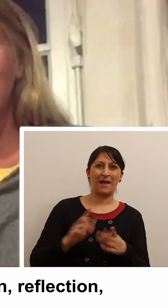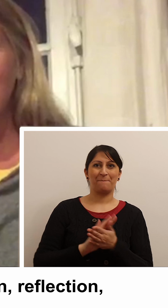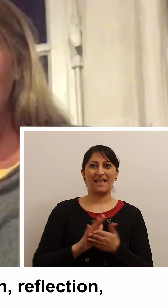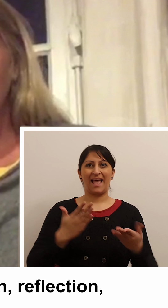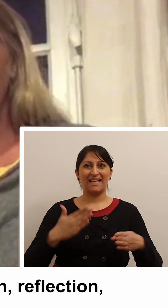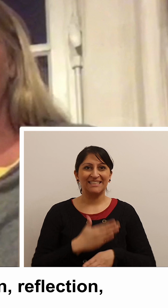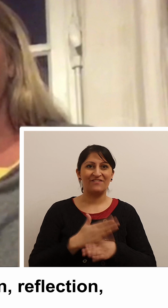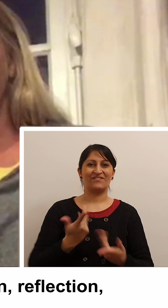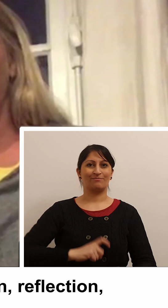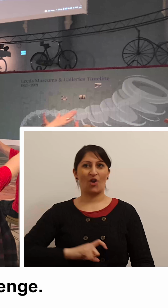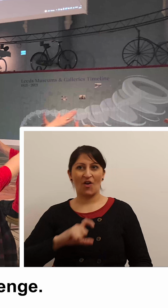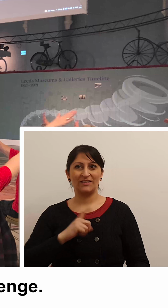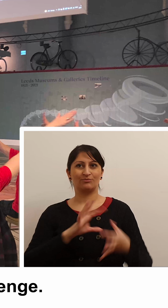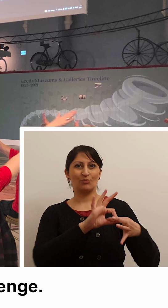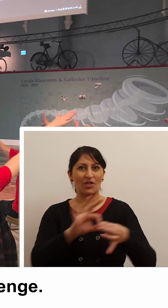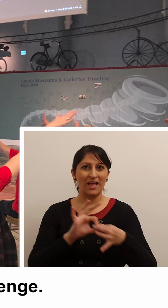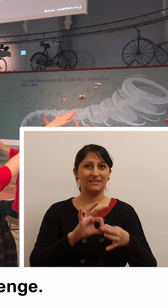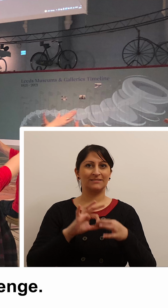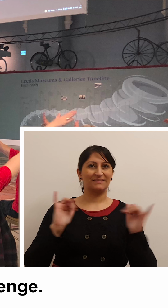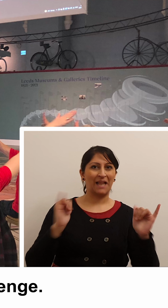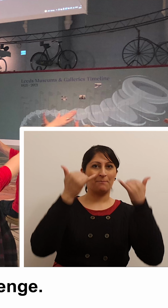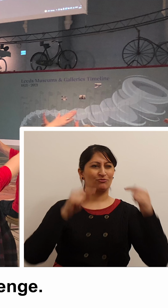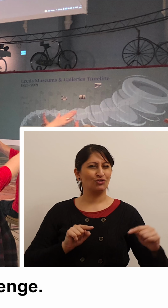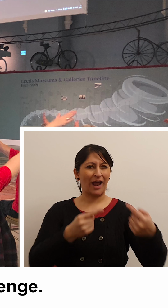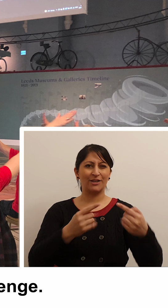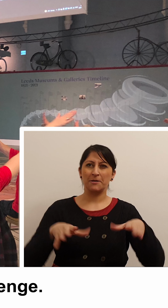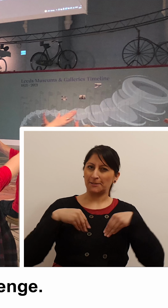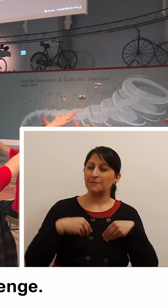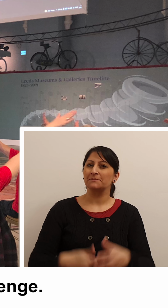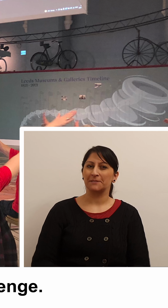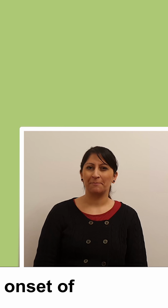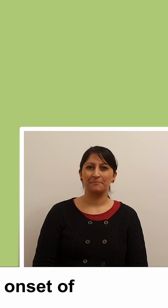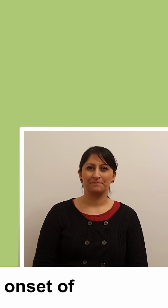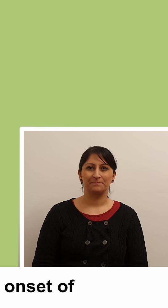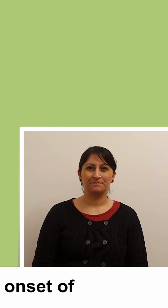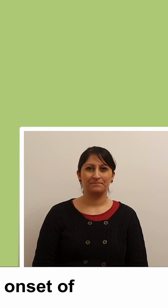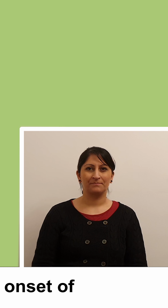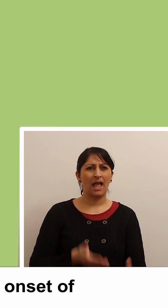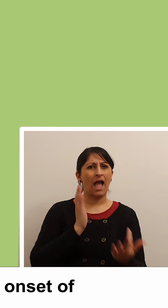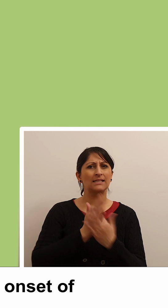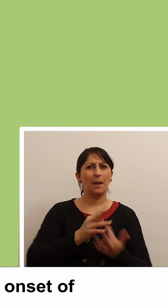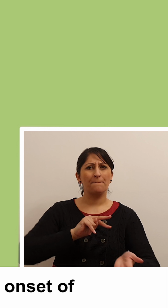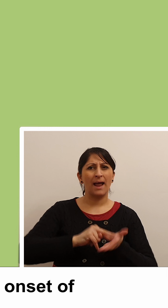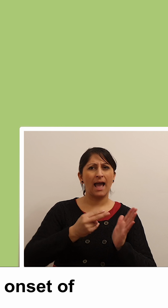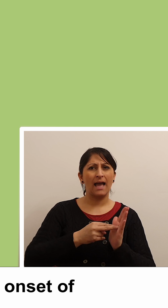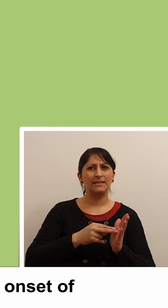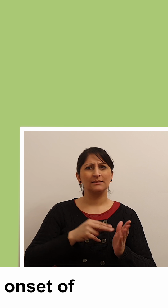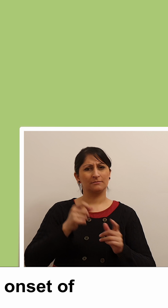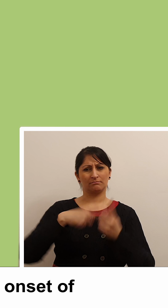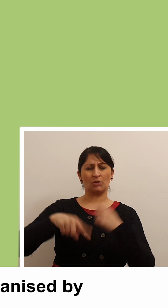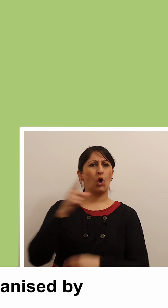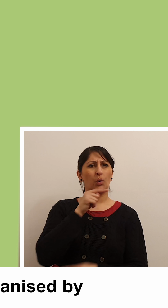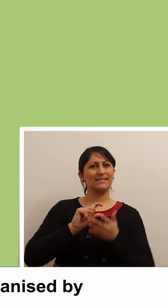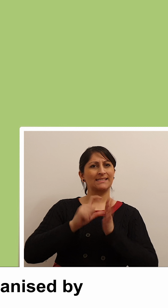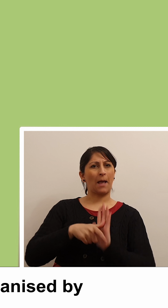celebration, reflection, connection, acceptance and challenge. Accessibility was embedded from the